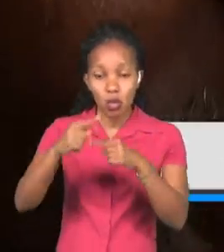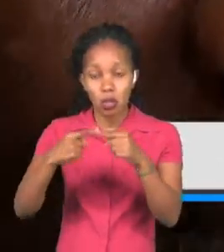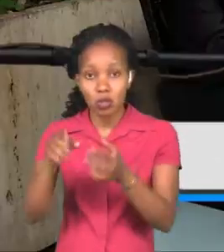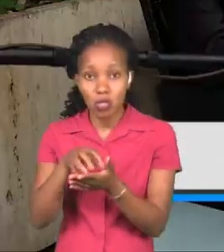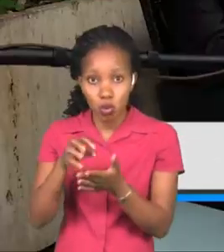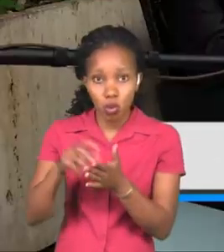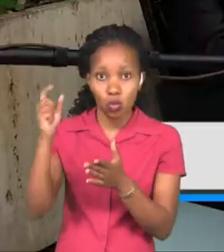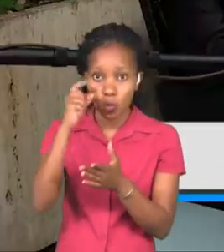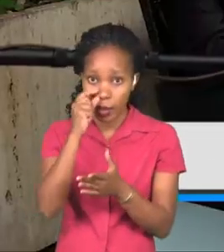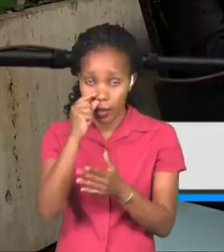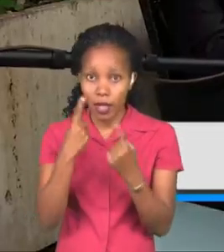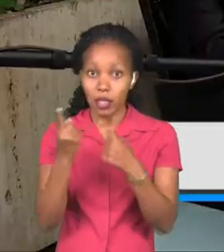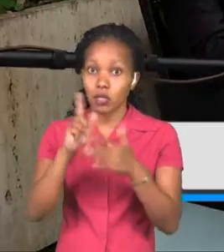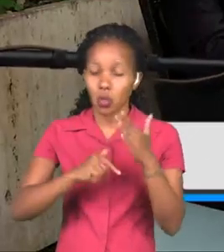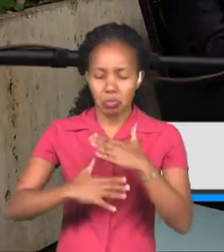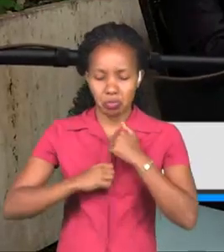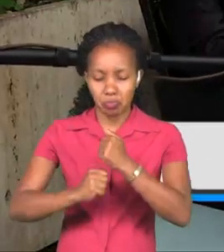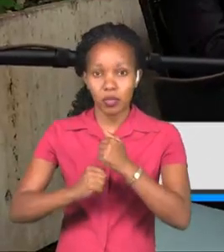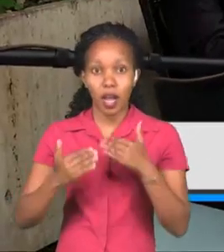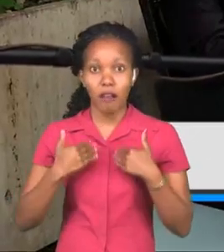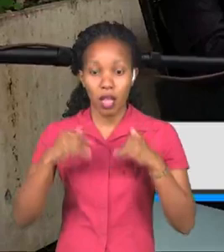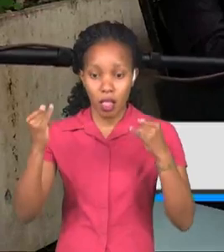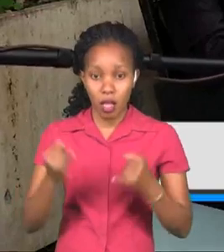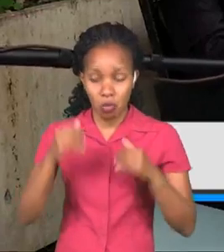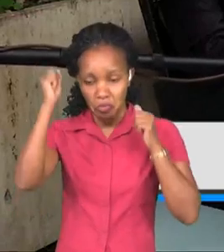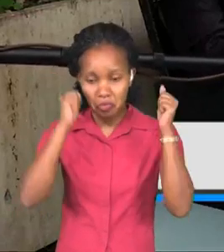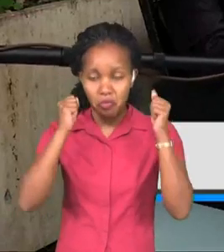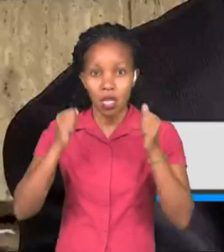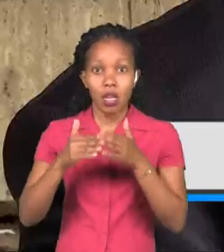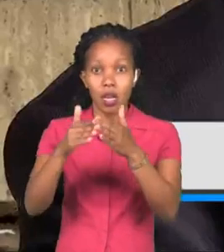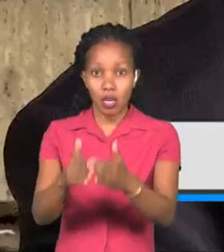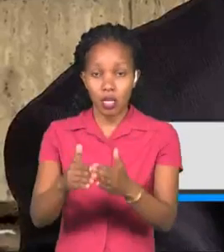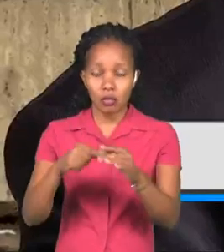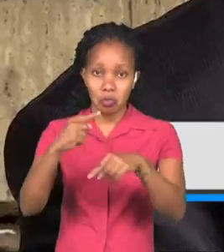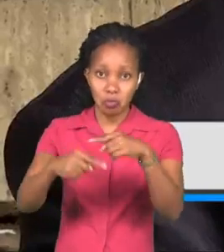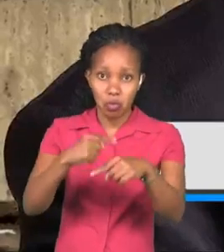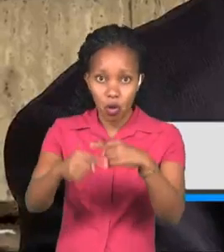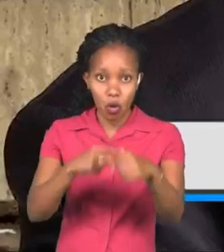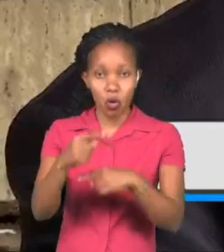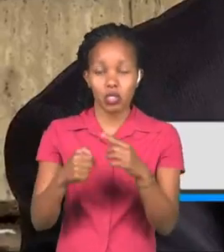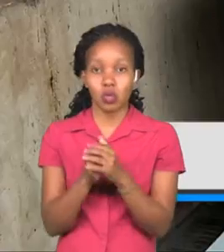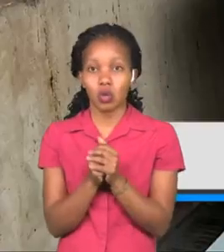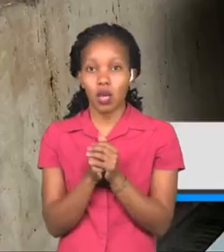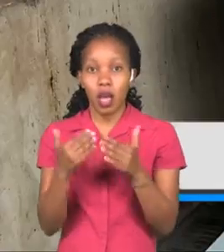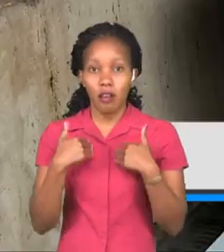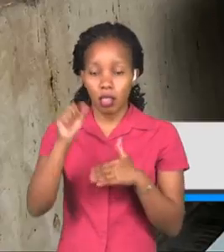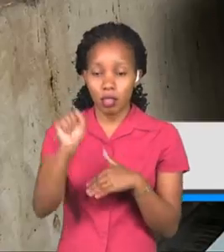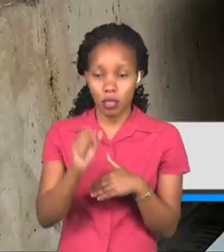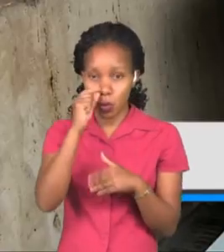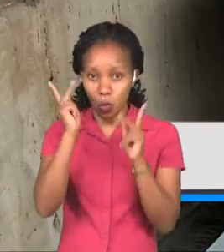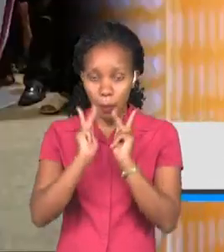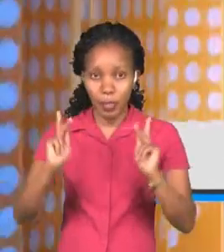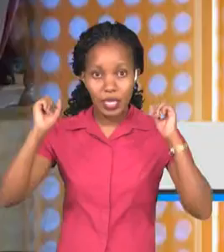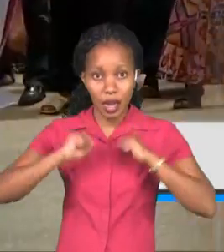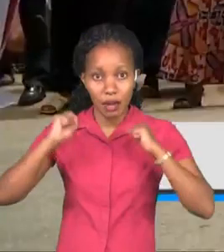in Sudan and said he is confident that the new military leadership in Khartoum will continue to guarantee the fragile South Sudan peace deal.